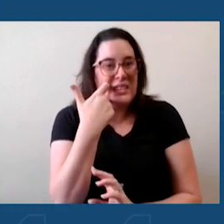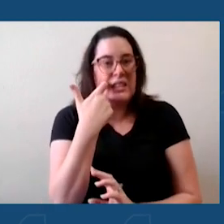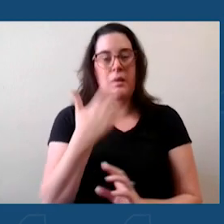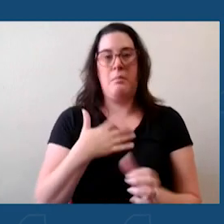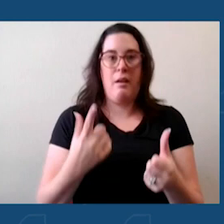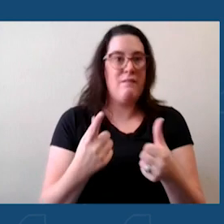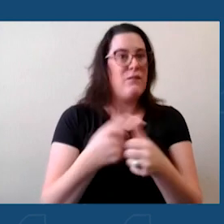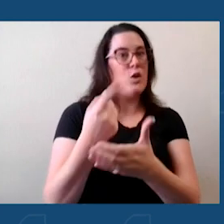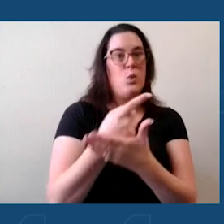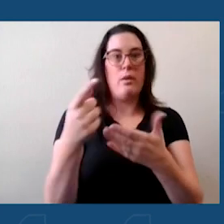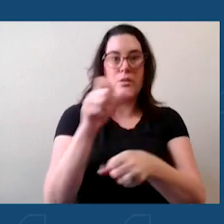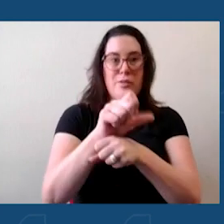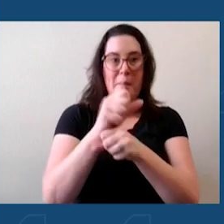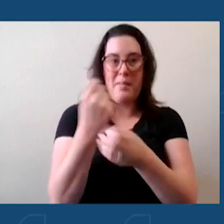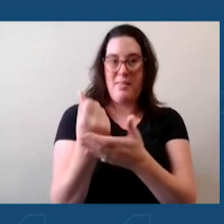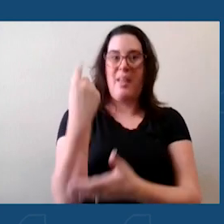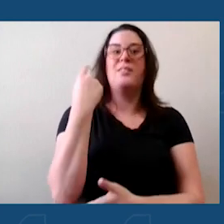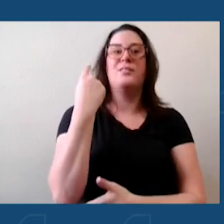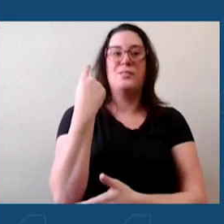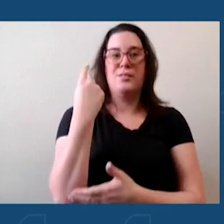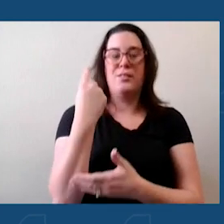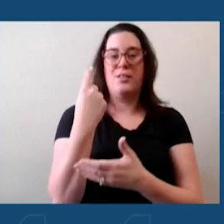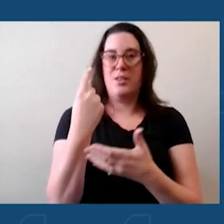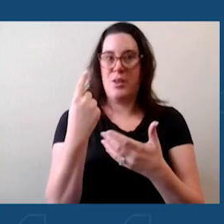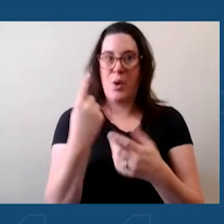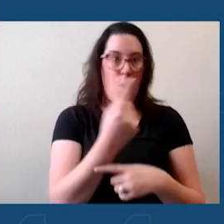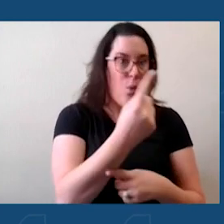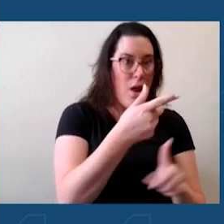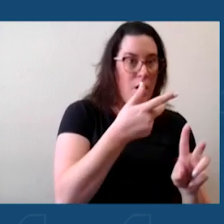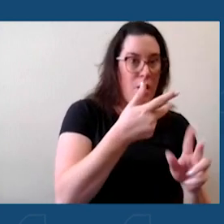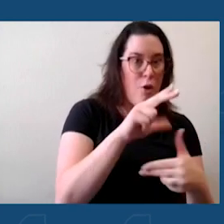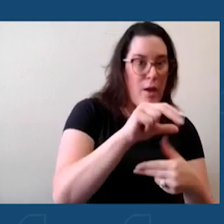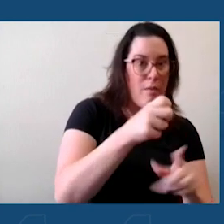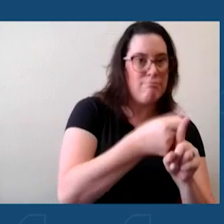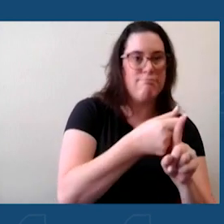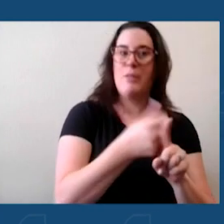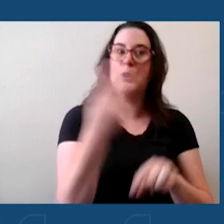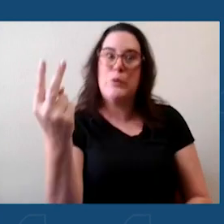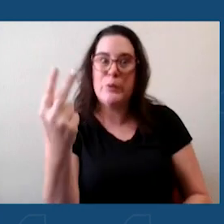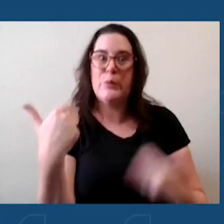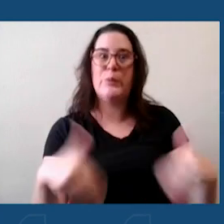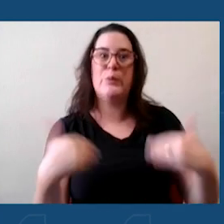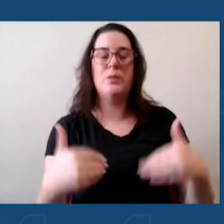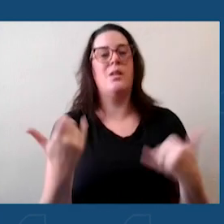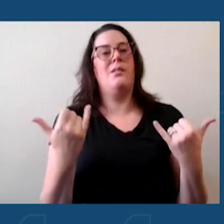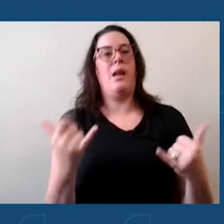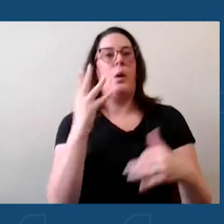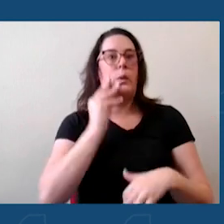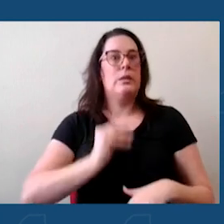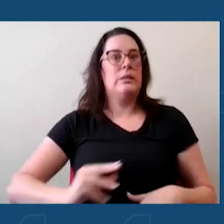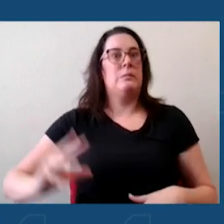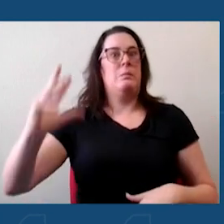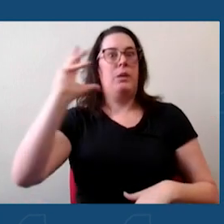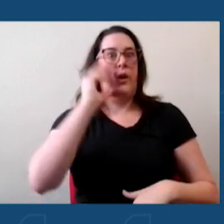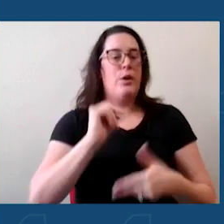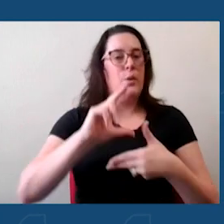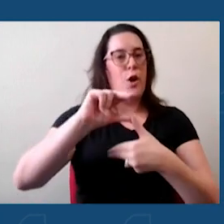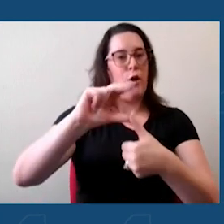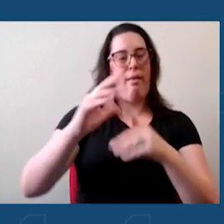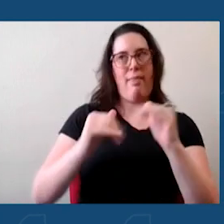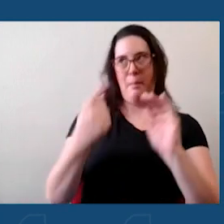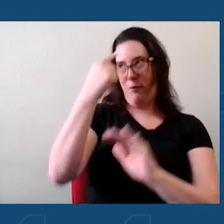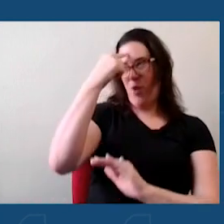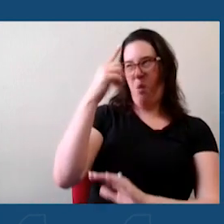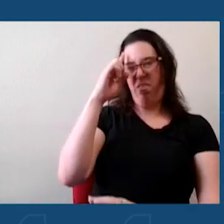on the job last year, when we were hit not with one, but 2 hurricanes. So we are more experienced in hurricanes than we ever thought we'd be. But again, it is